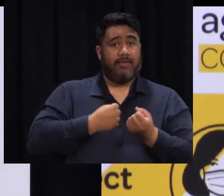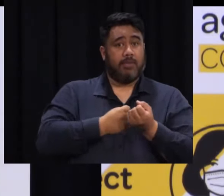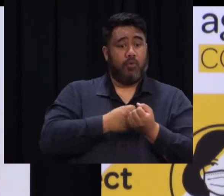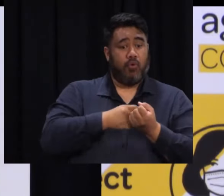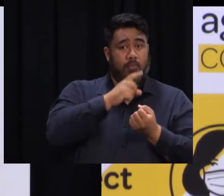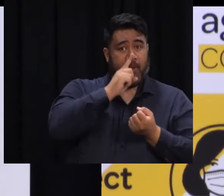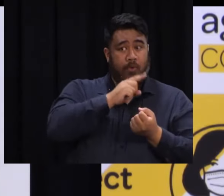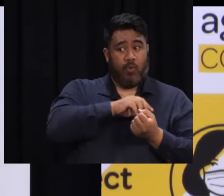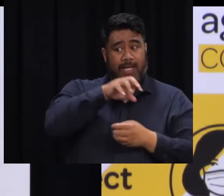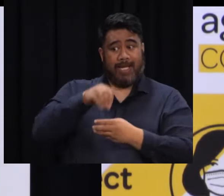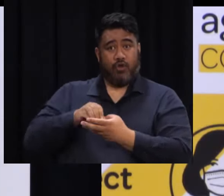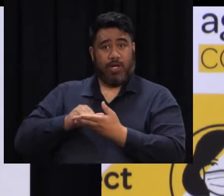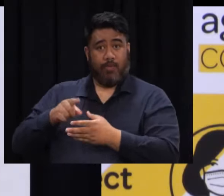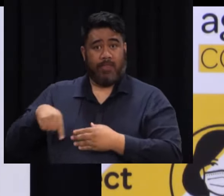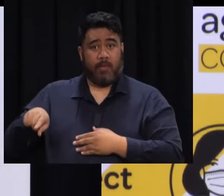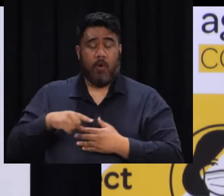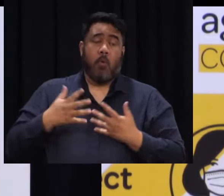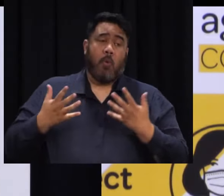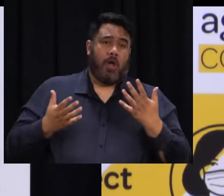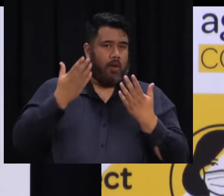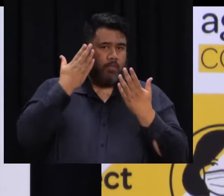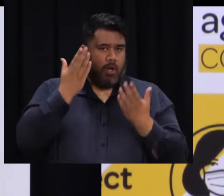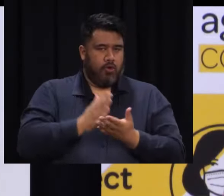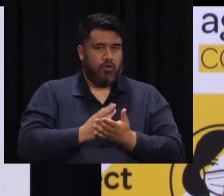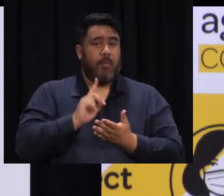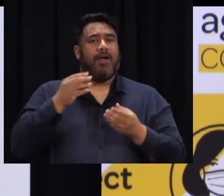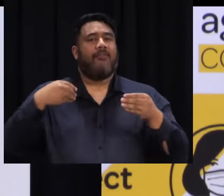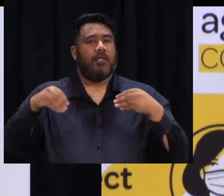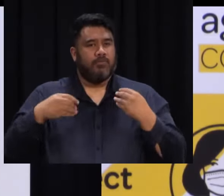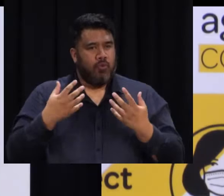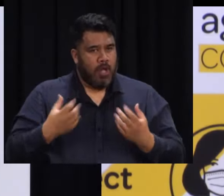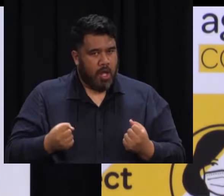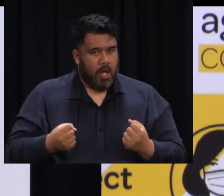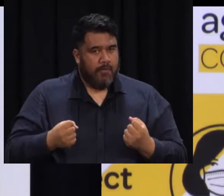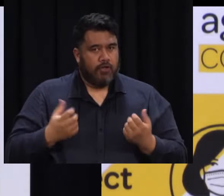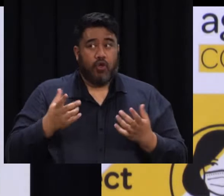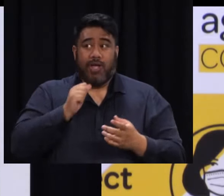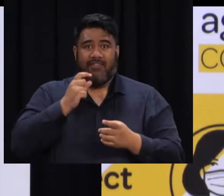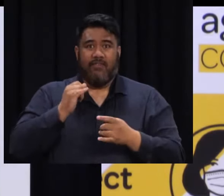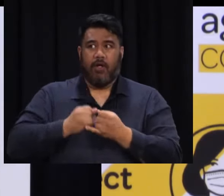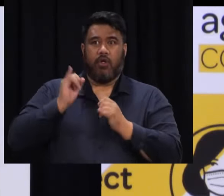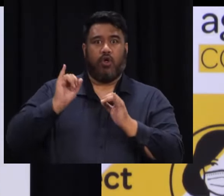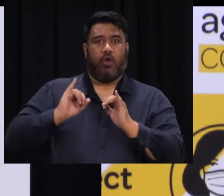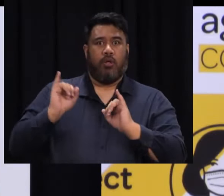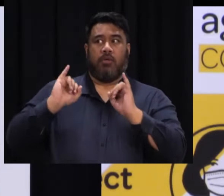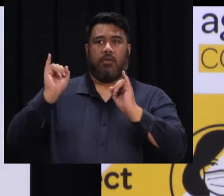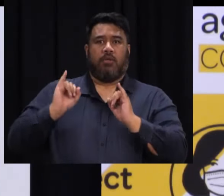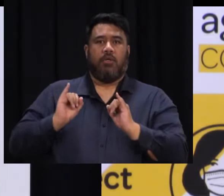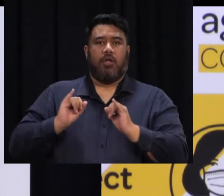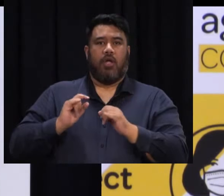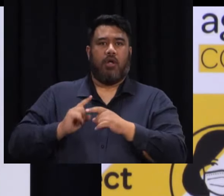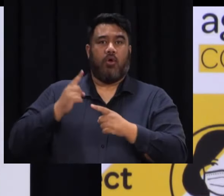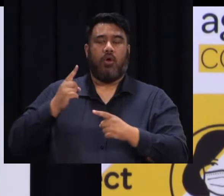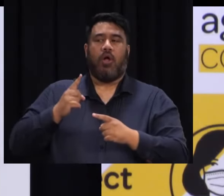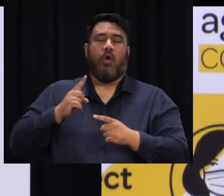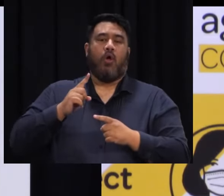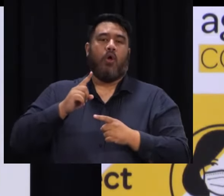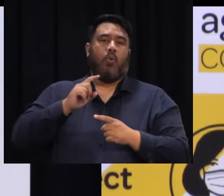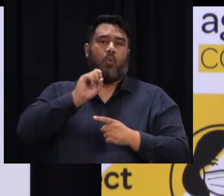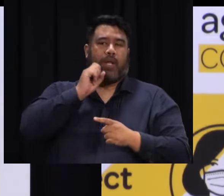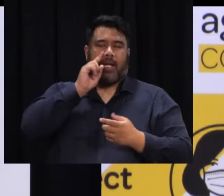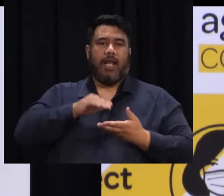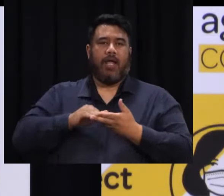flexible when it comes to MIQ and the way we arrange it to provide for urgent needs for people. But I'll leave that up to the privacy of the family to work through what's